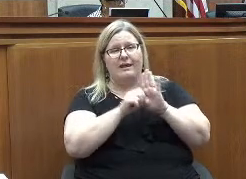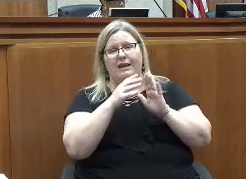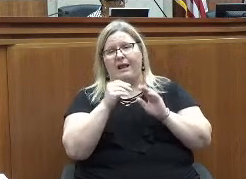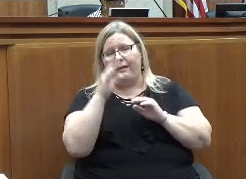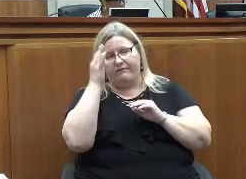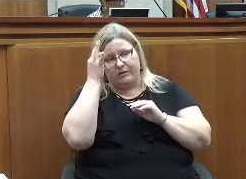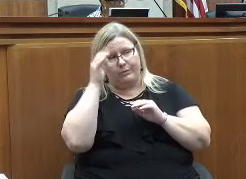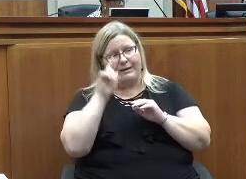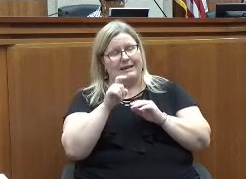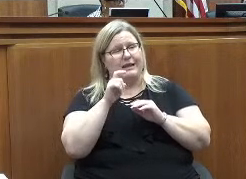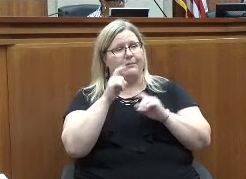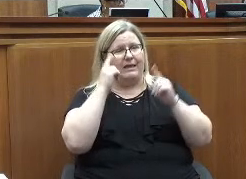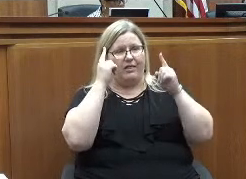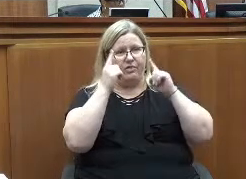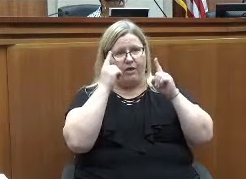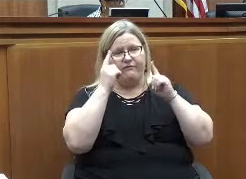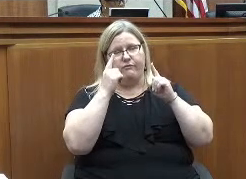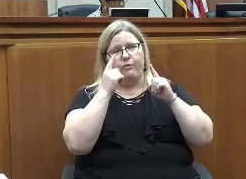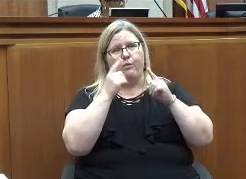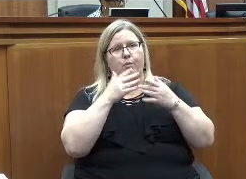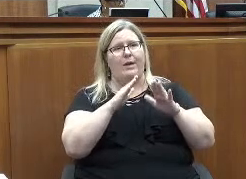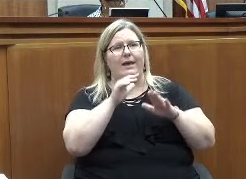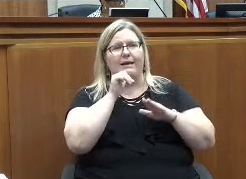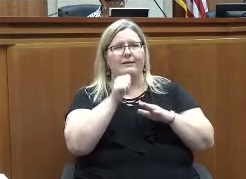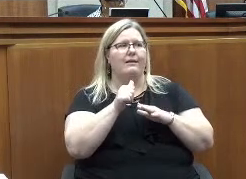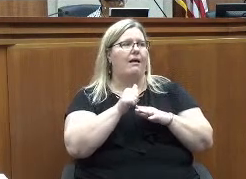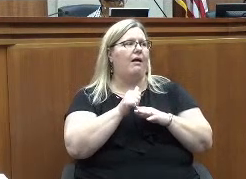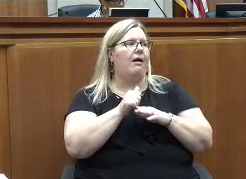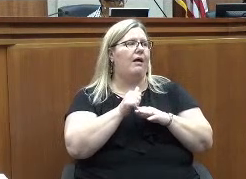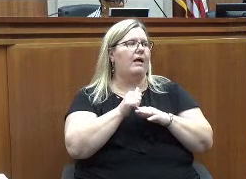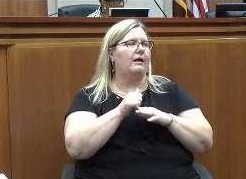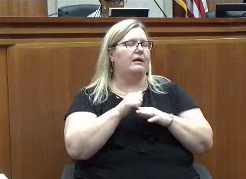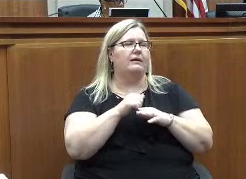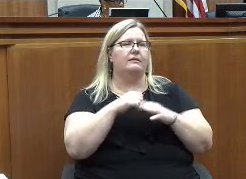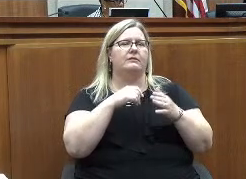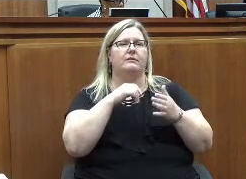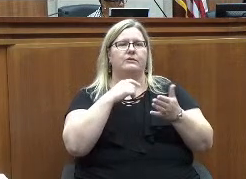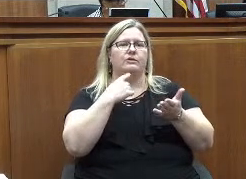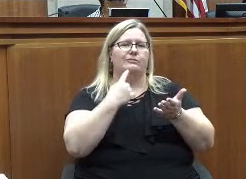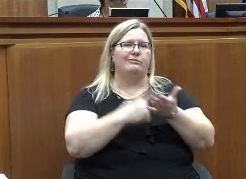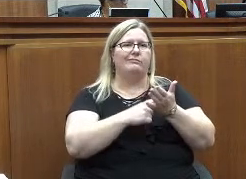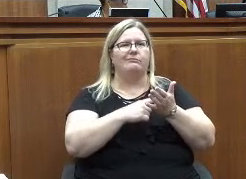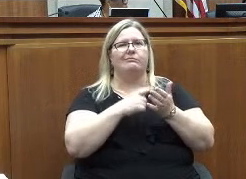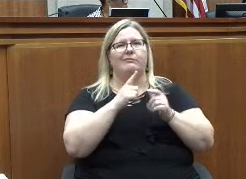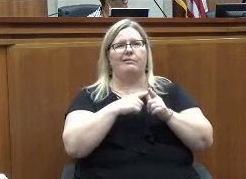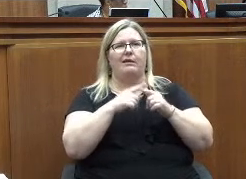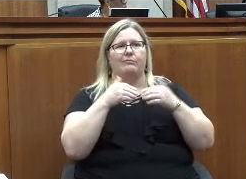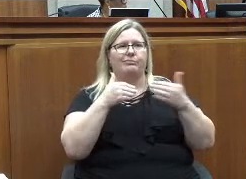thoughtful way and not just on the spot without discussion, thought processes on that.